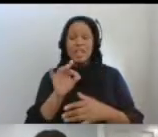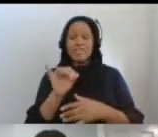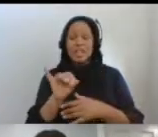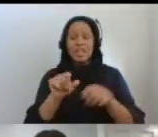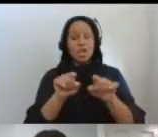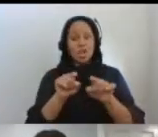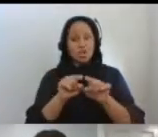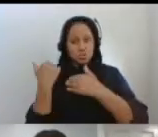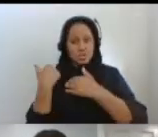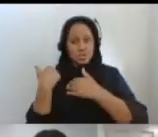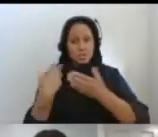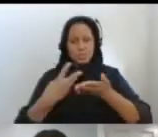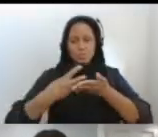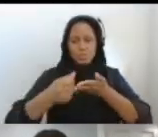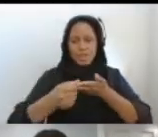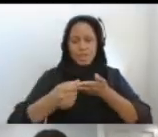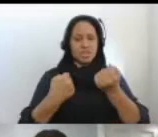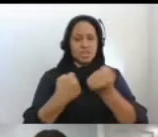the support broker.